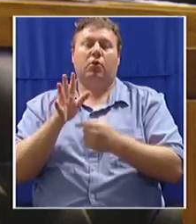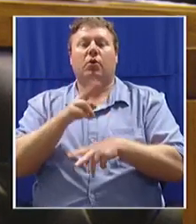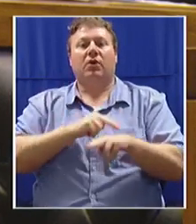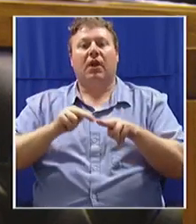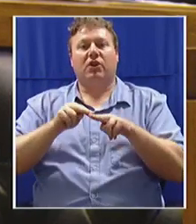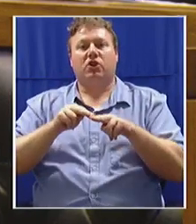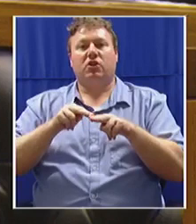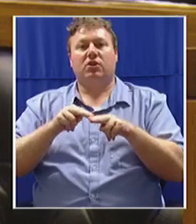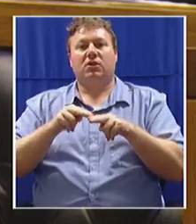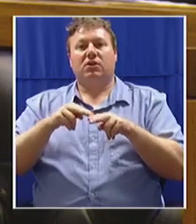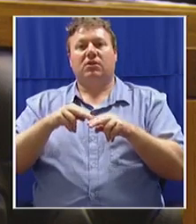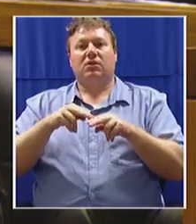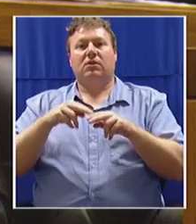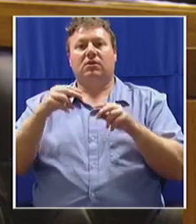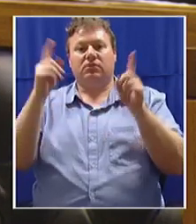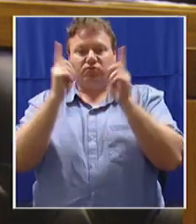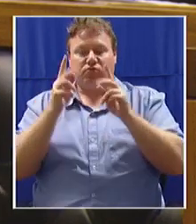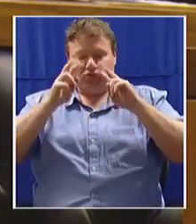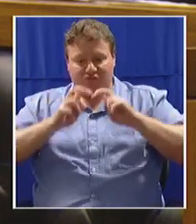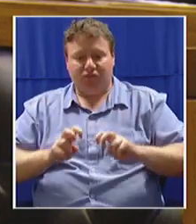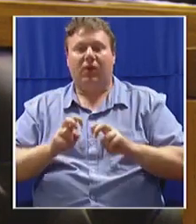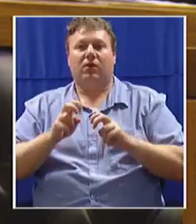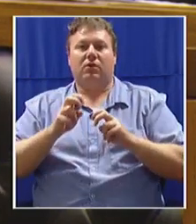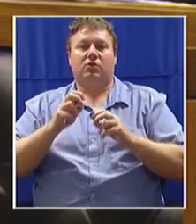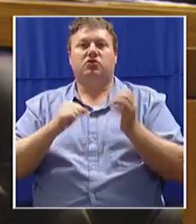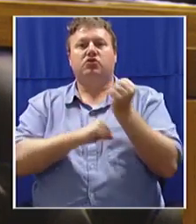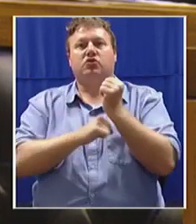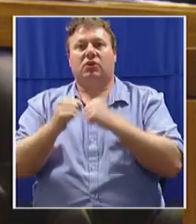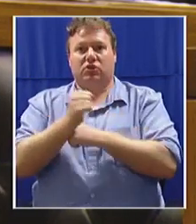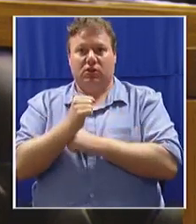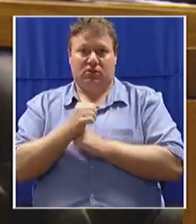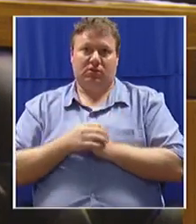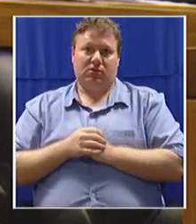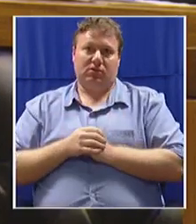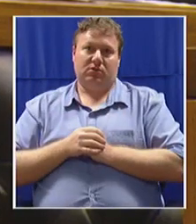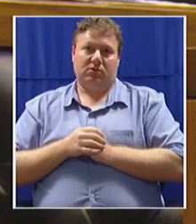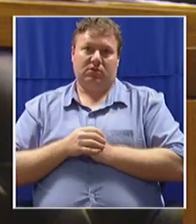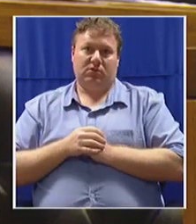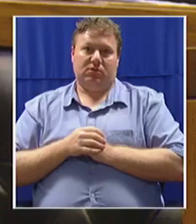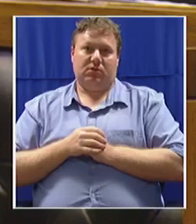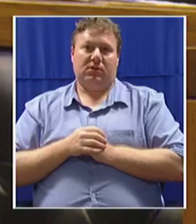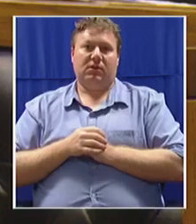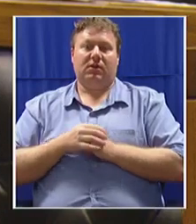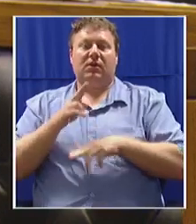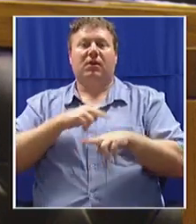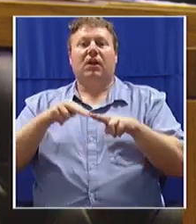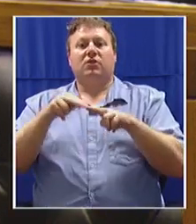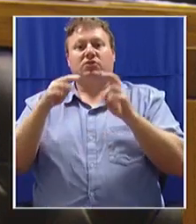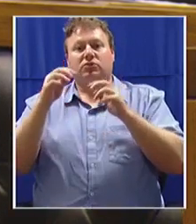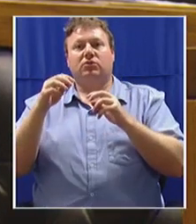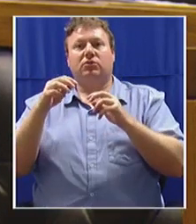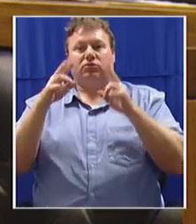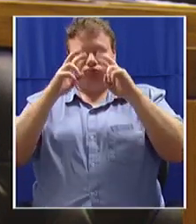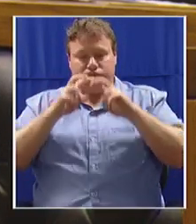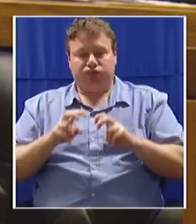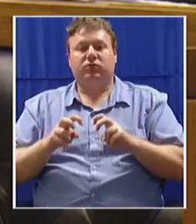structures. The relevant members of the national intelligence structures provided for